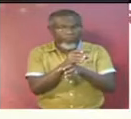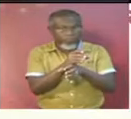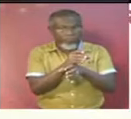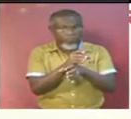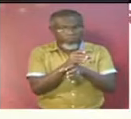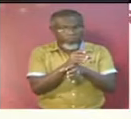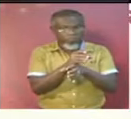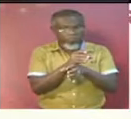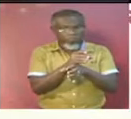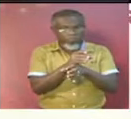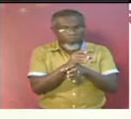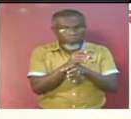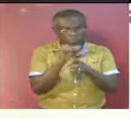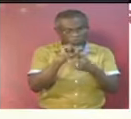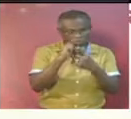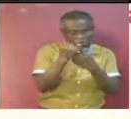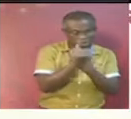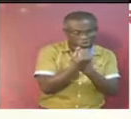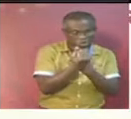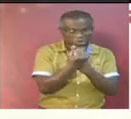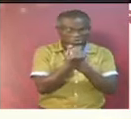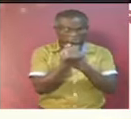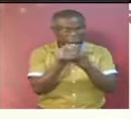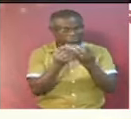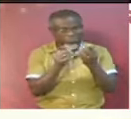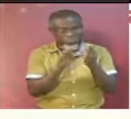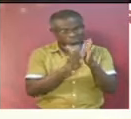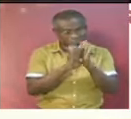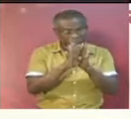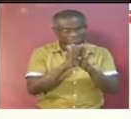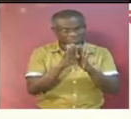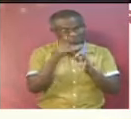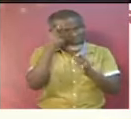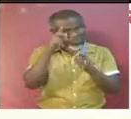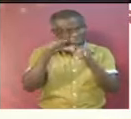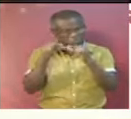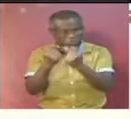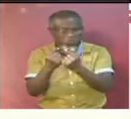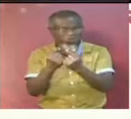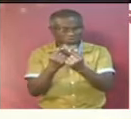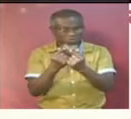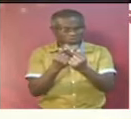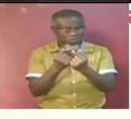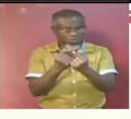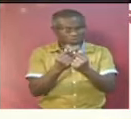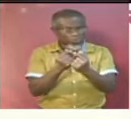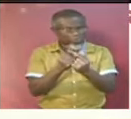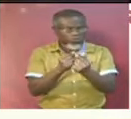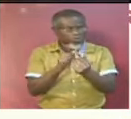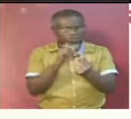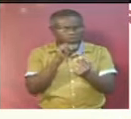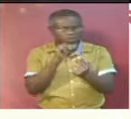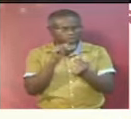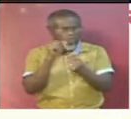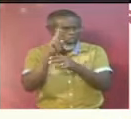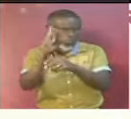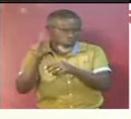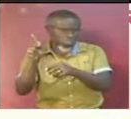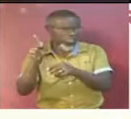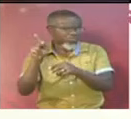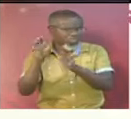outcomes. That is not necessarily the driving factor in our particular situation where